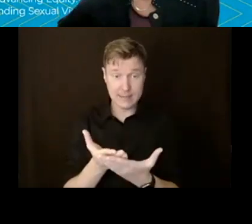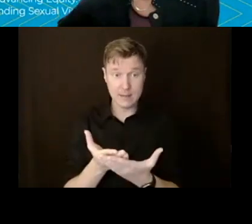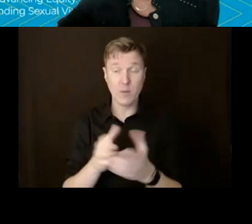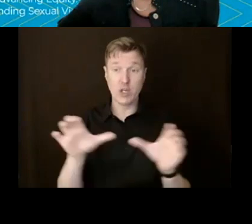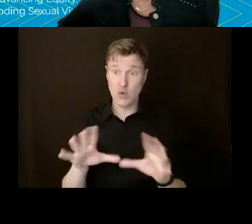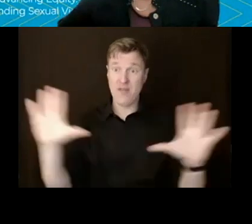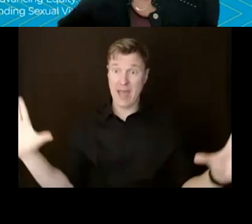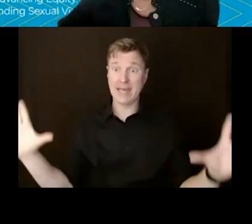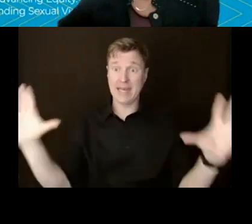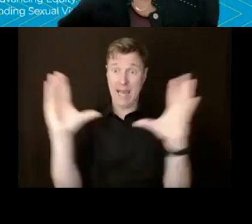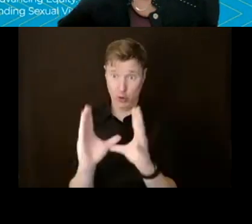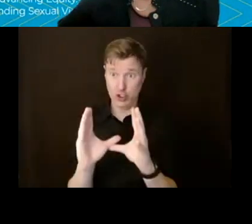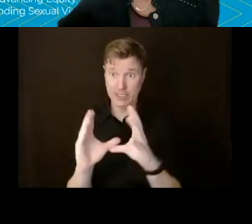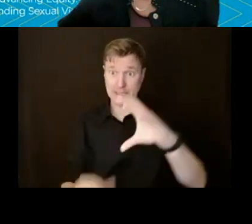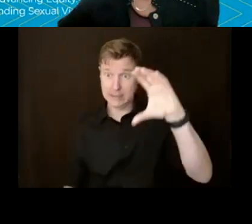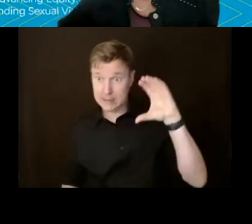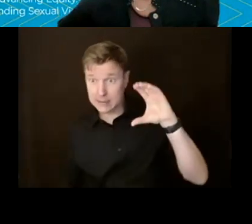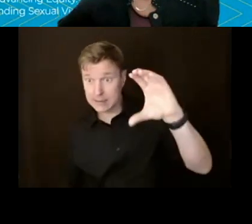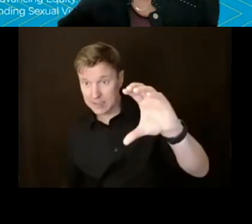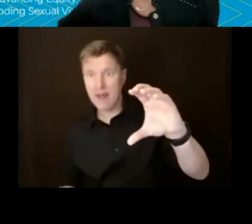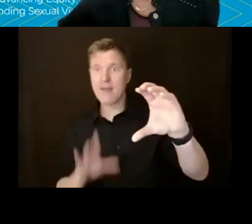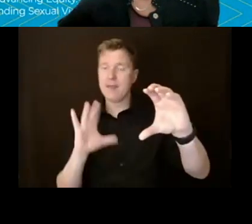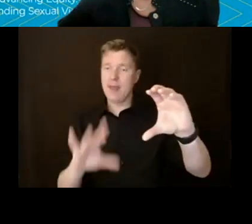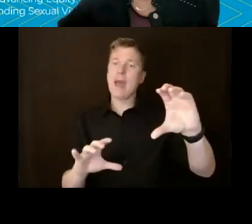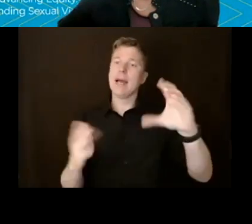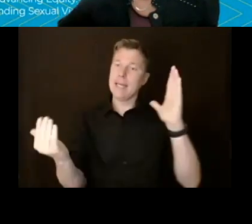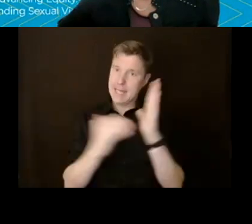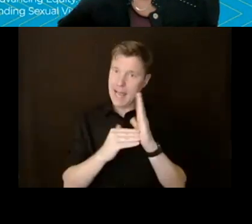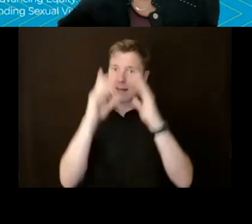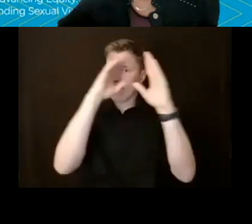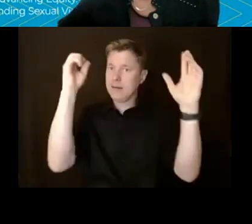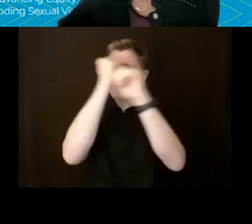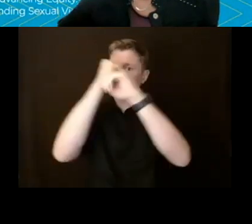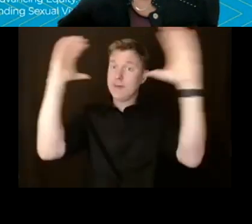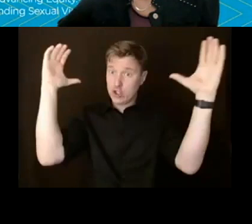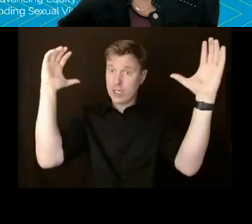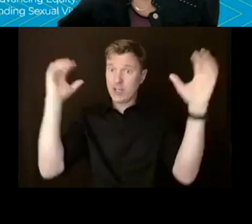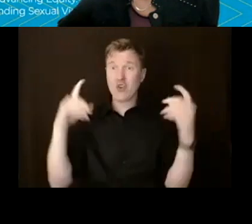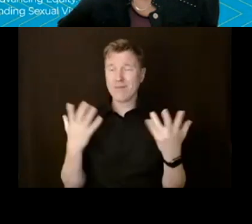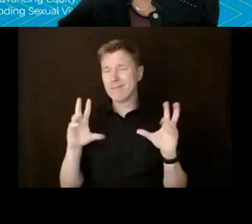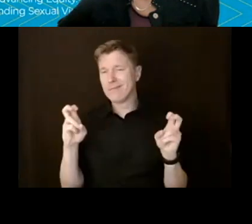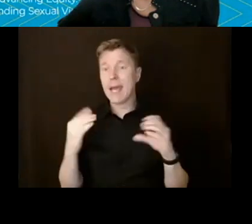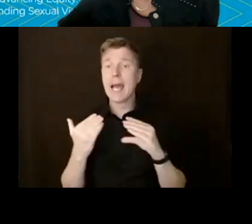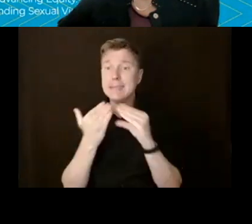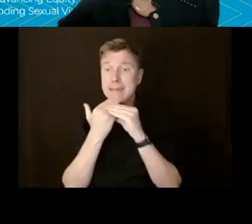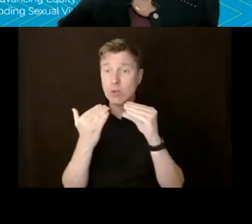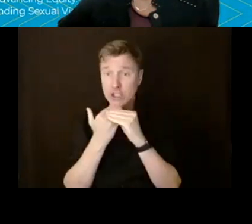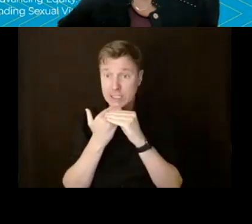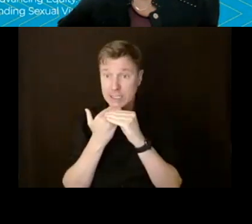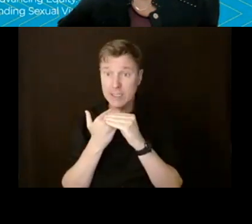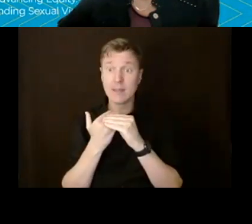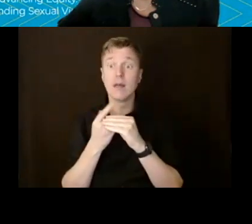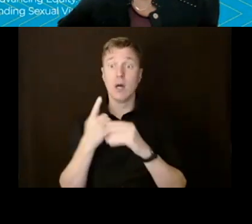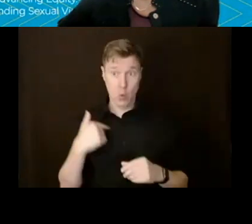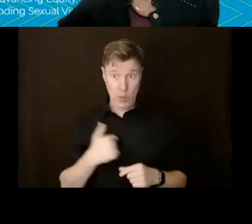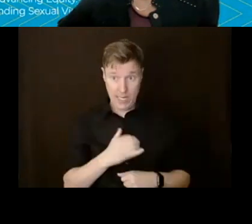You're coming back to that vision that allows folks to, again, you're sandwiching in there that we can do this together.